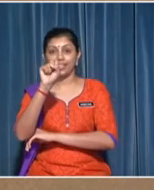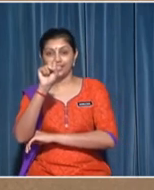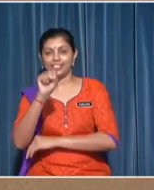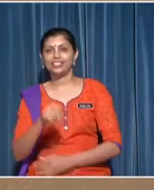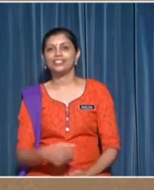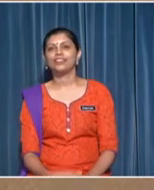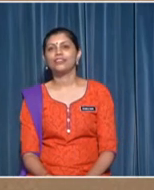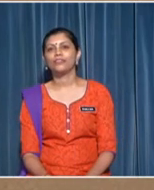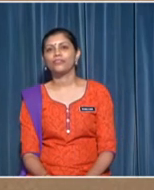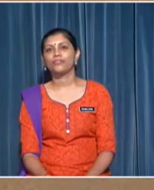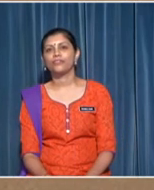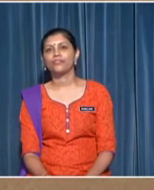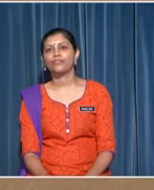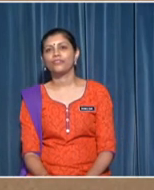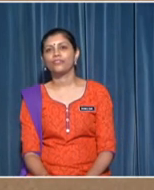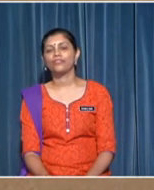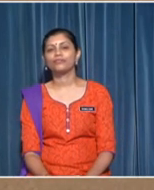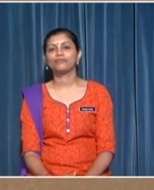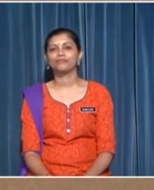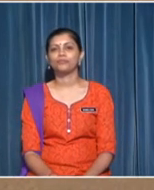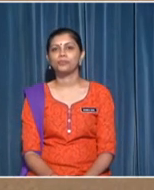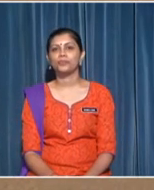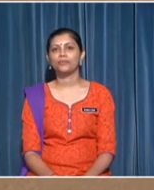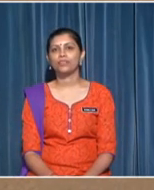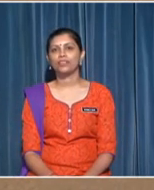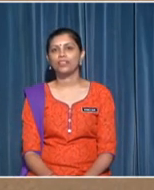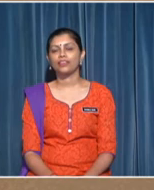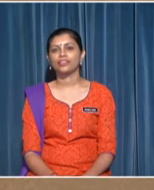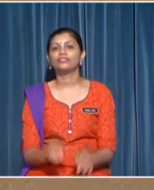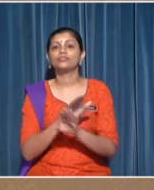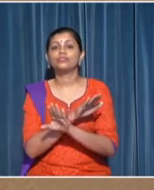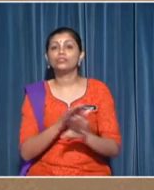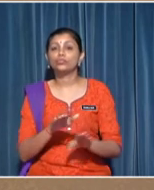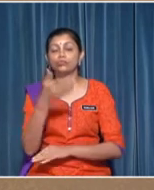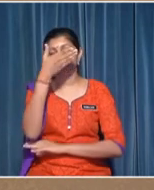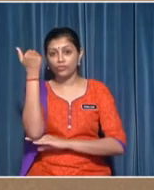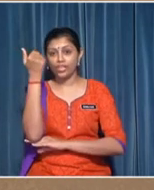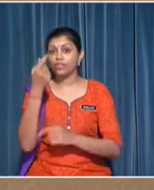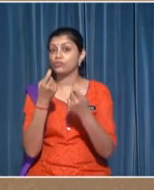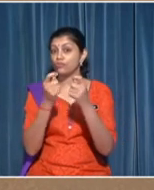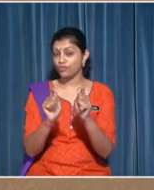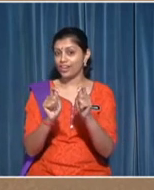Ah, okay. Don't forget to try this, okay? You may